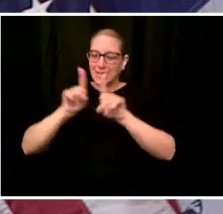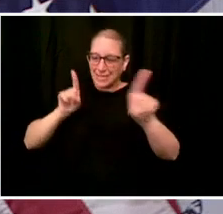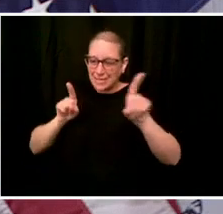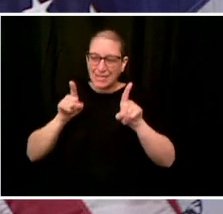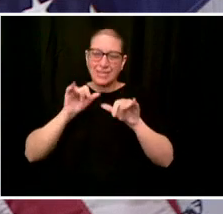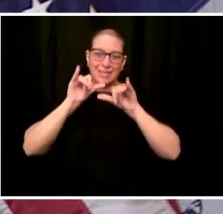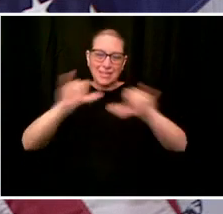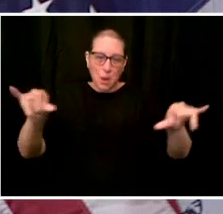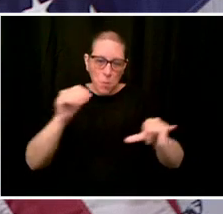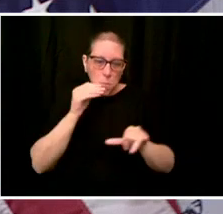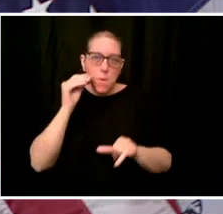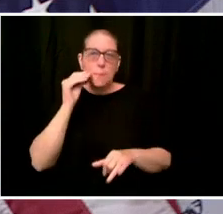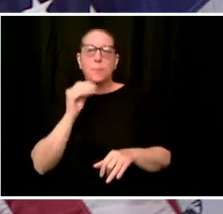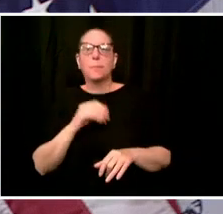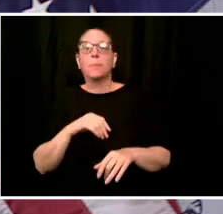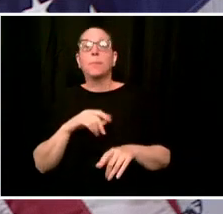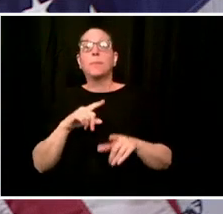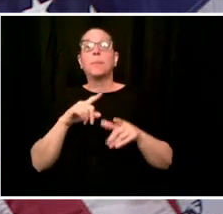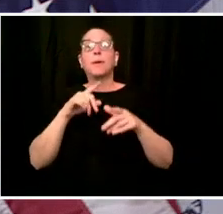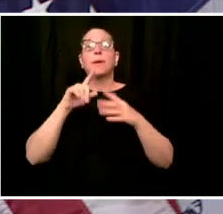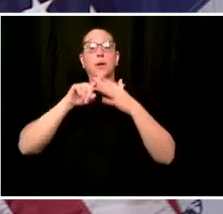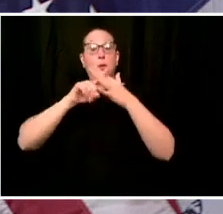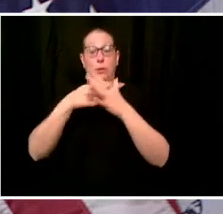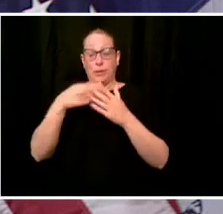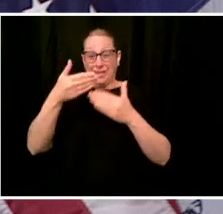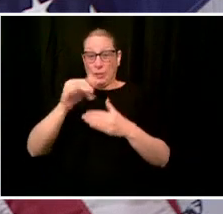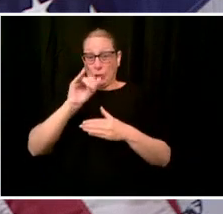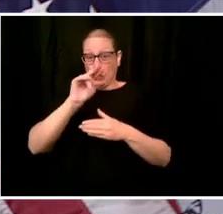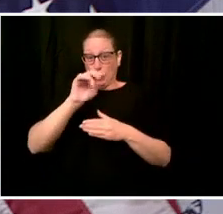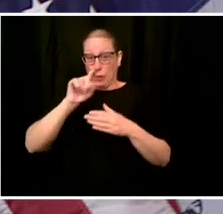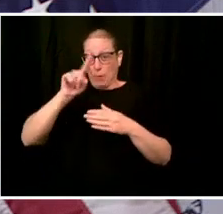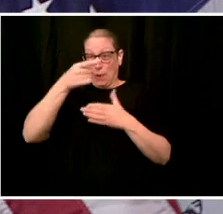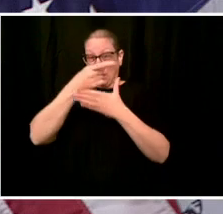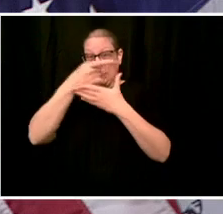differently, but only if the indicators show us that. Only